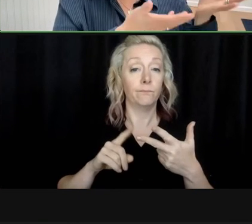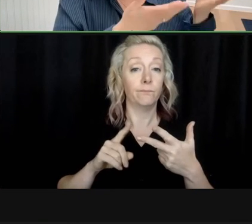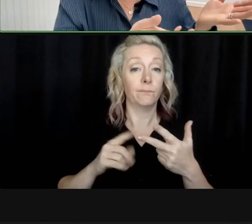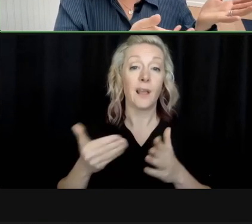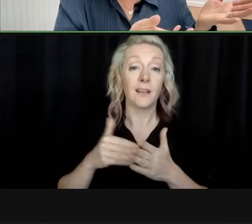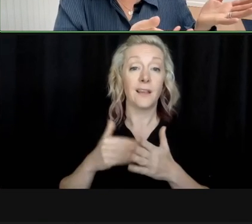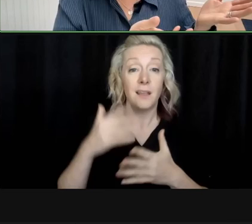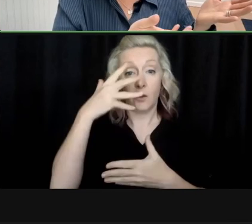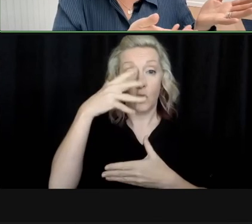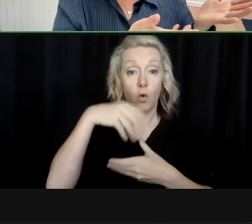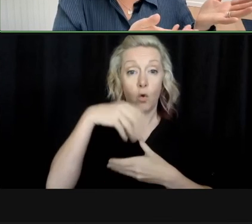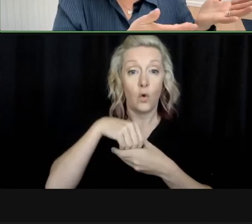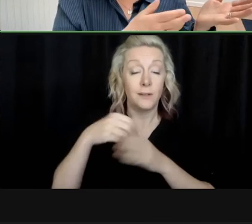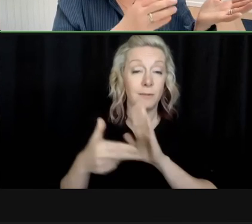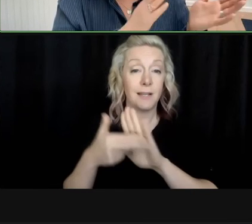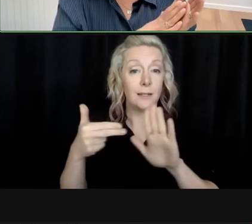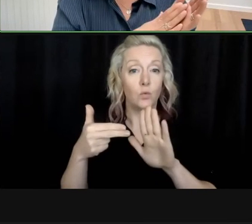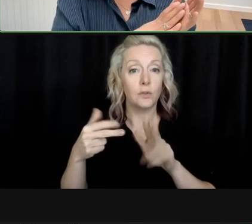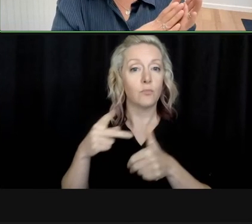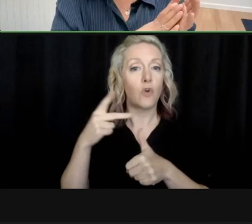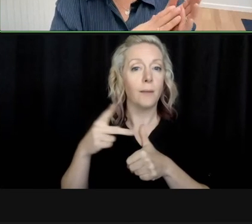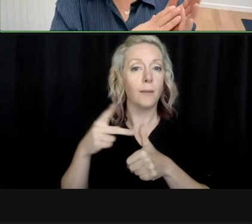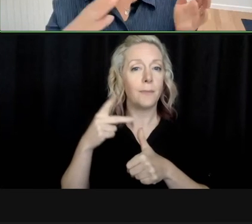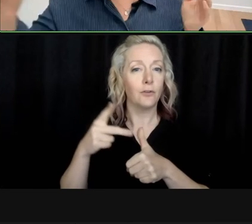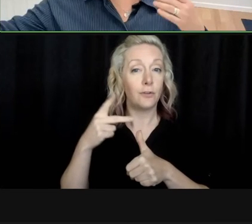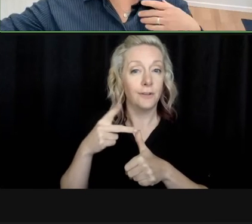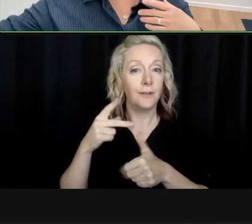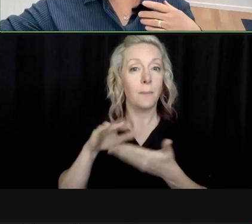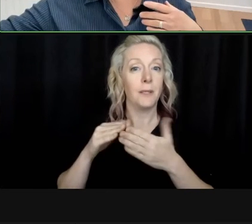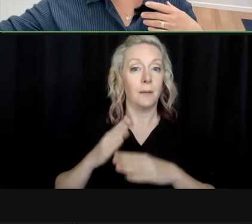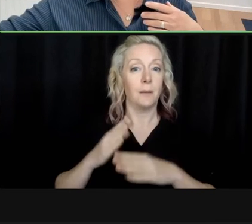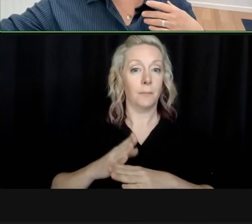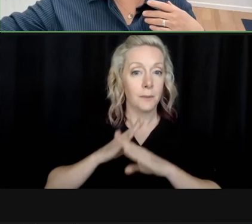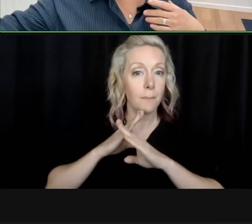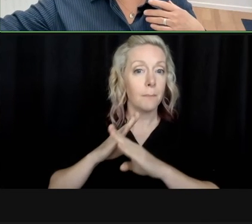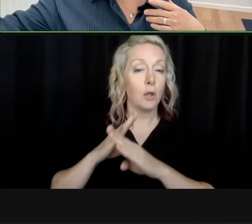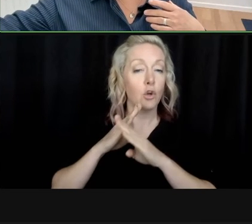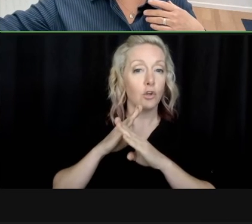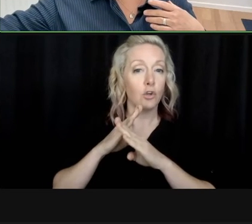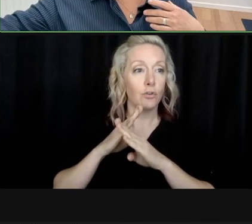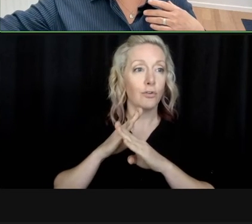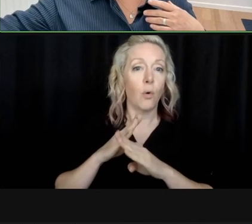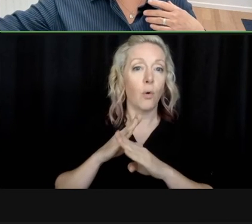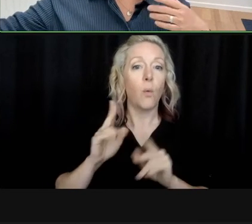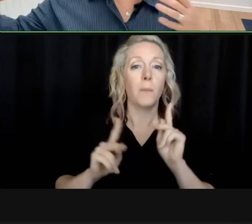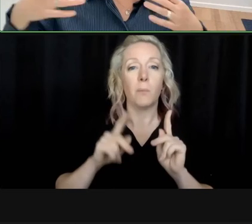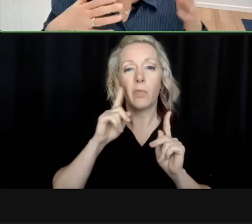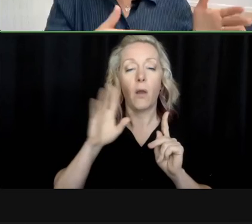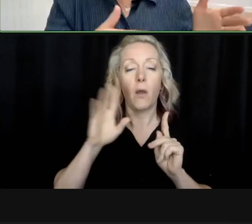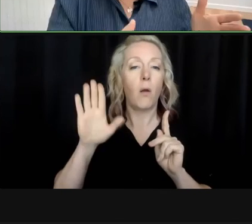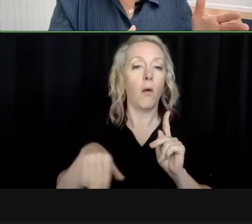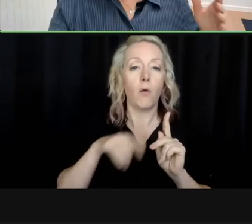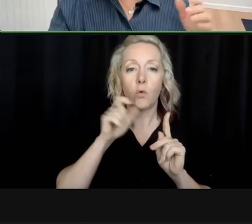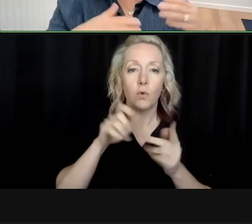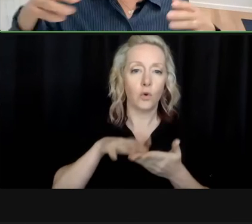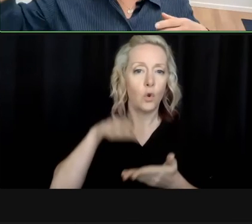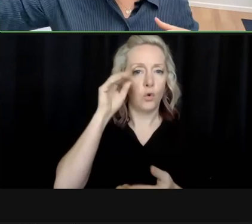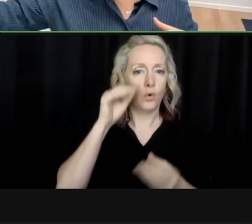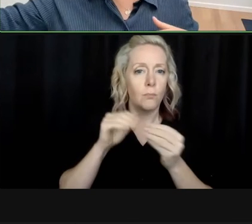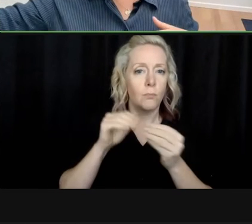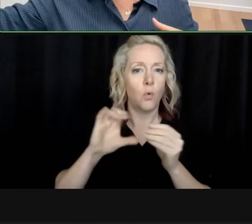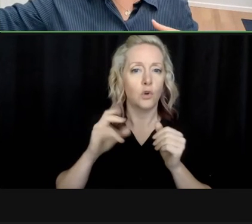and become primary, and then it will serve as a barrier to people thinking they need to learn about charge syndrome. Because we know autism,